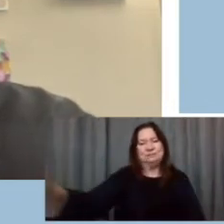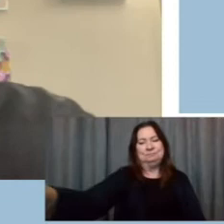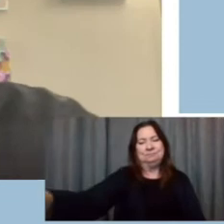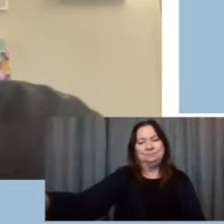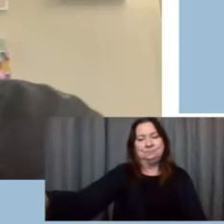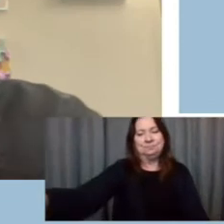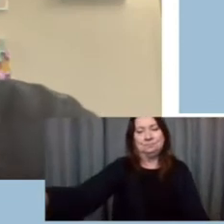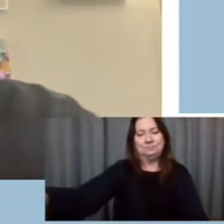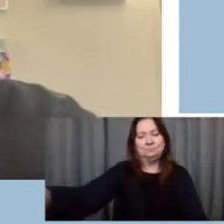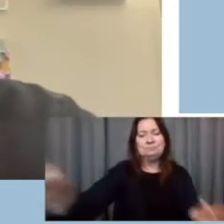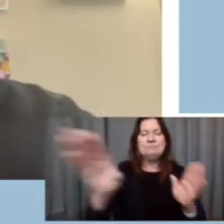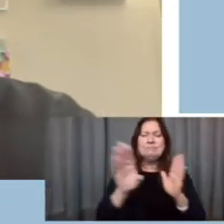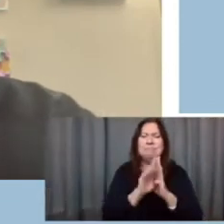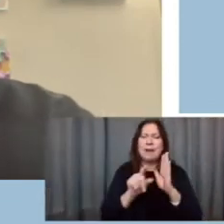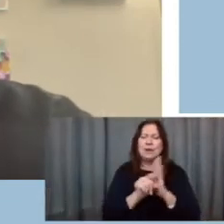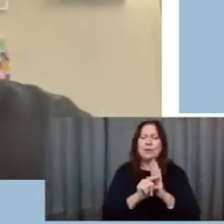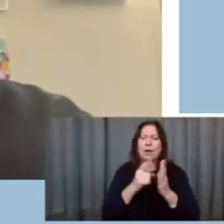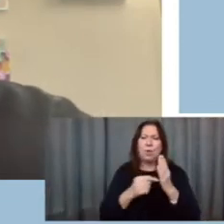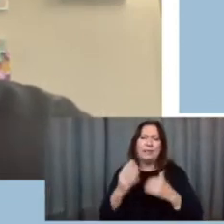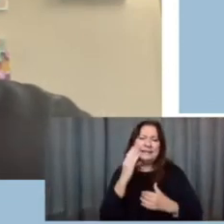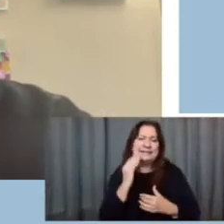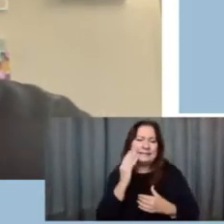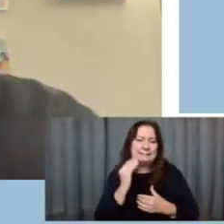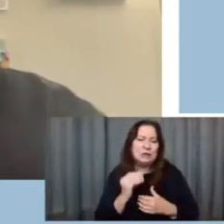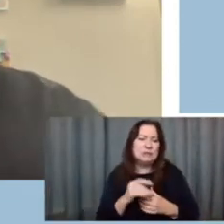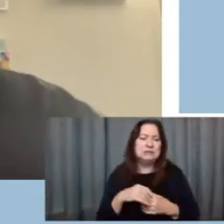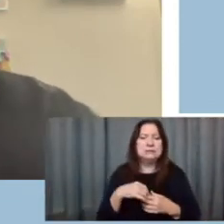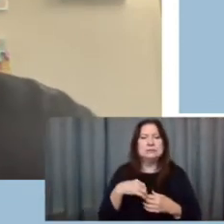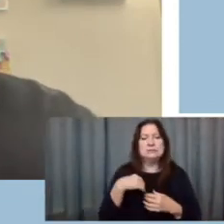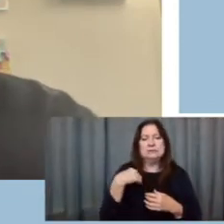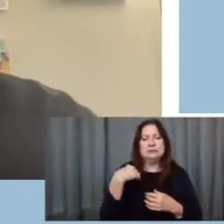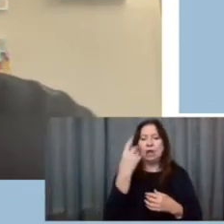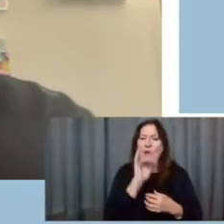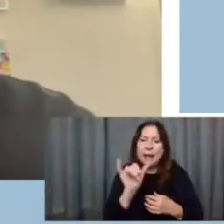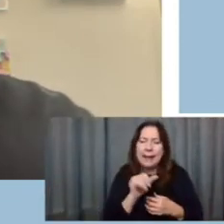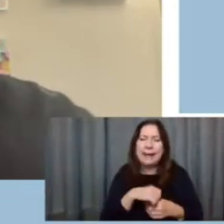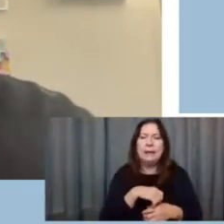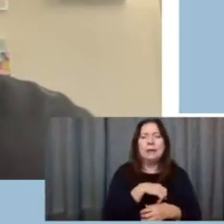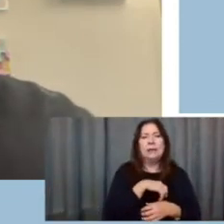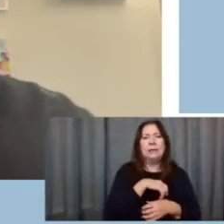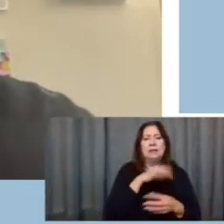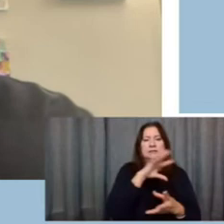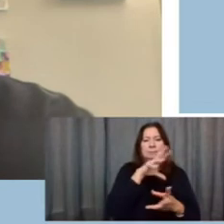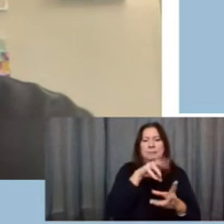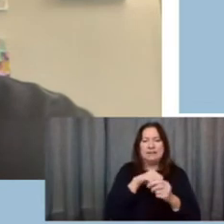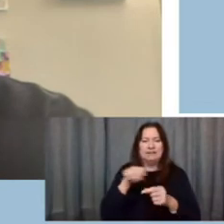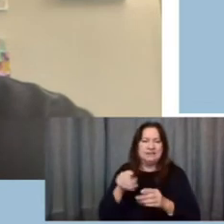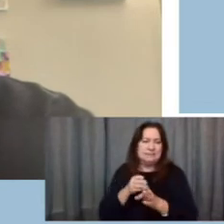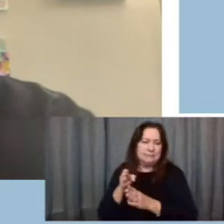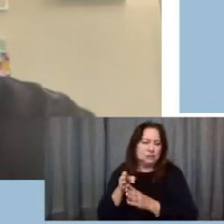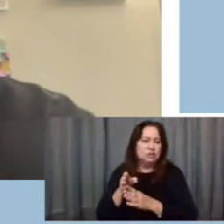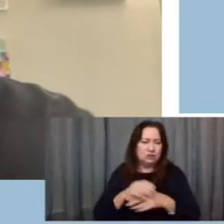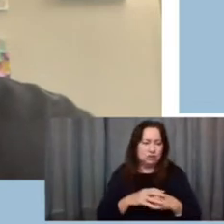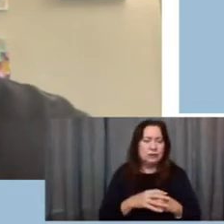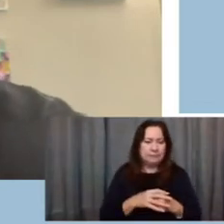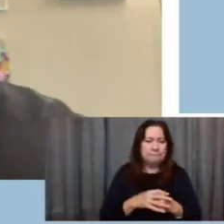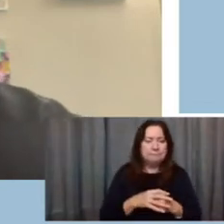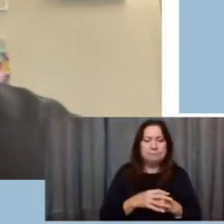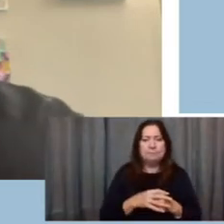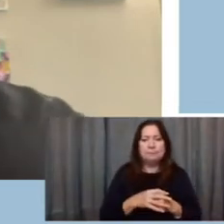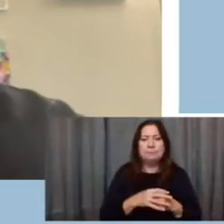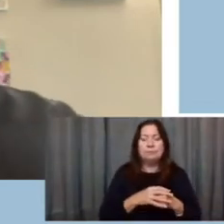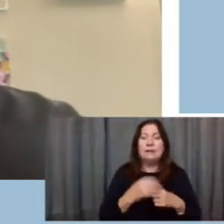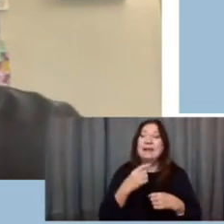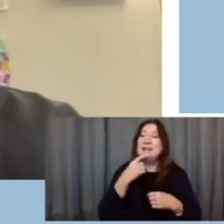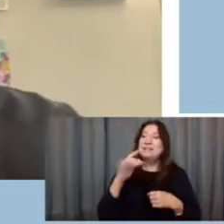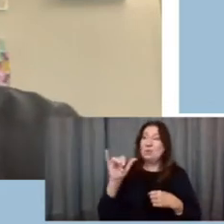background on, what to experience, what it's like to be in this major. And I said, well, that